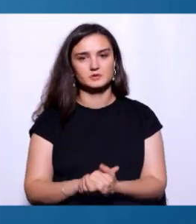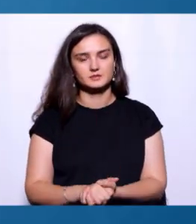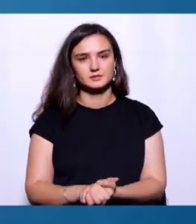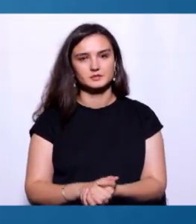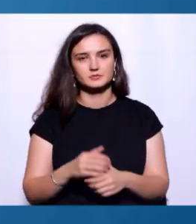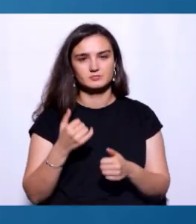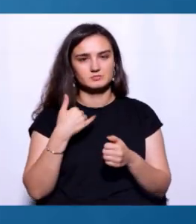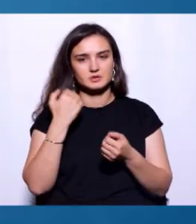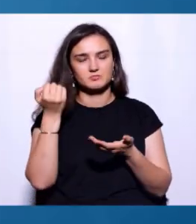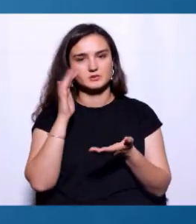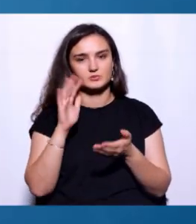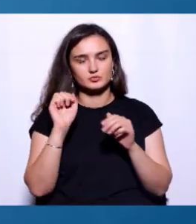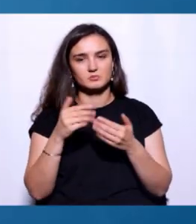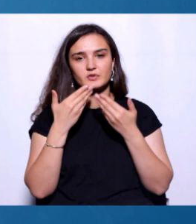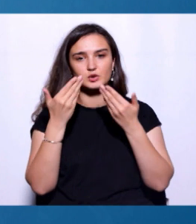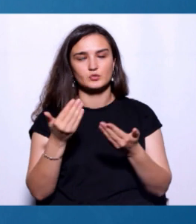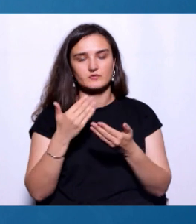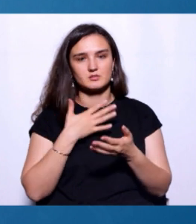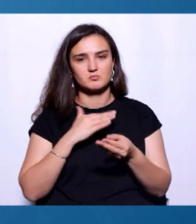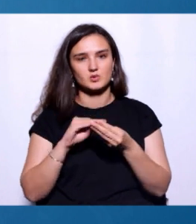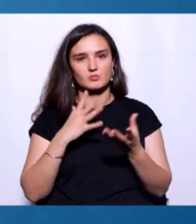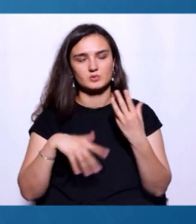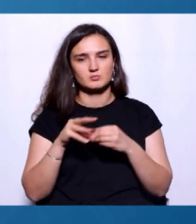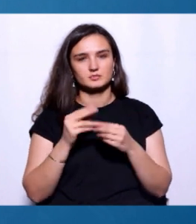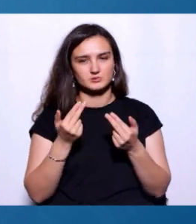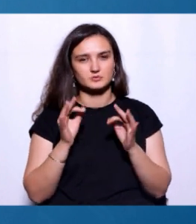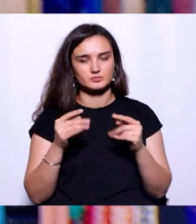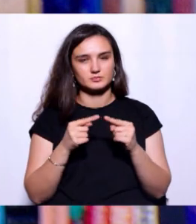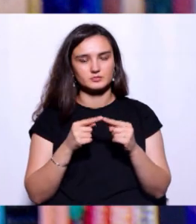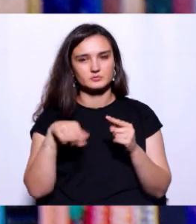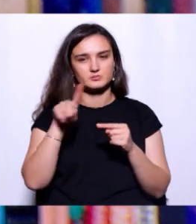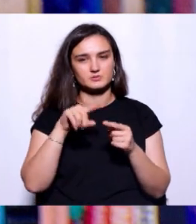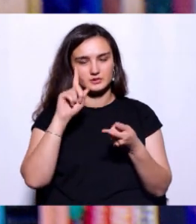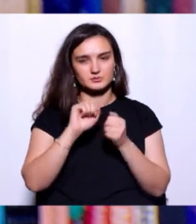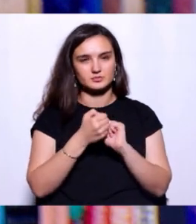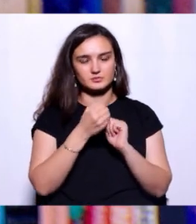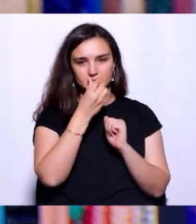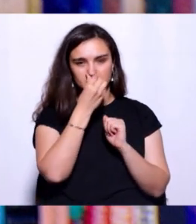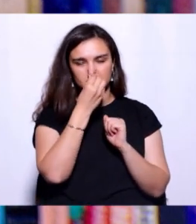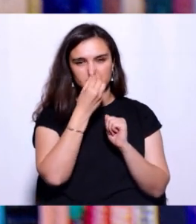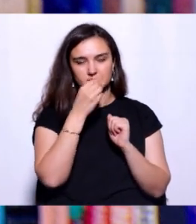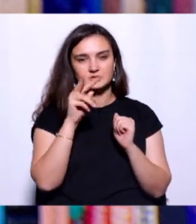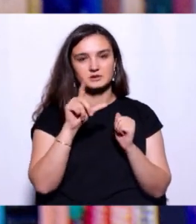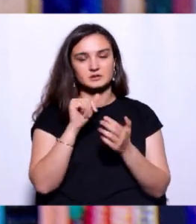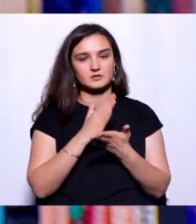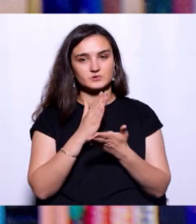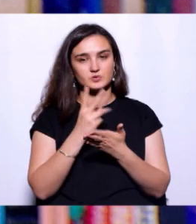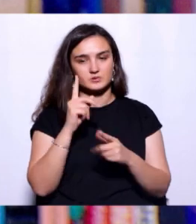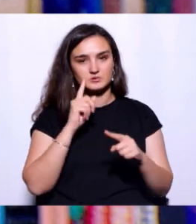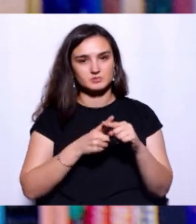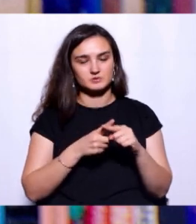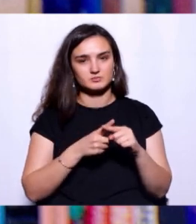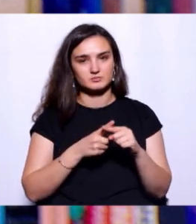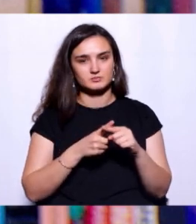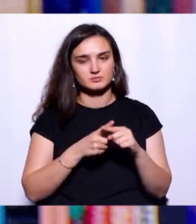I can't remember. Maybe we should ask our friends. For sure. Yeah. So do you remember if Lisa has two